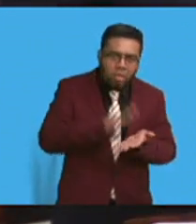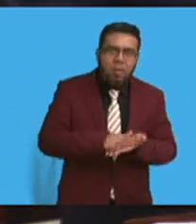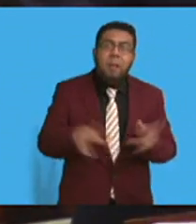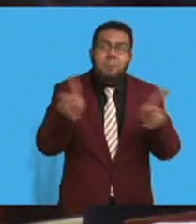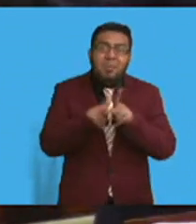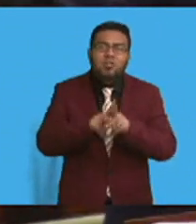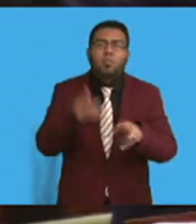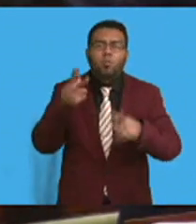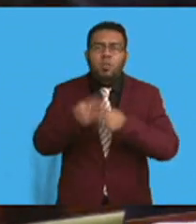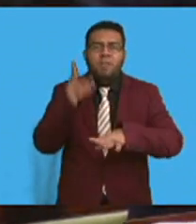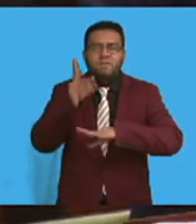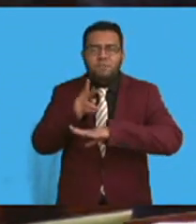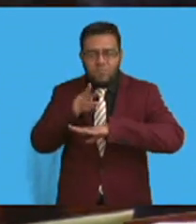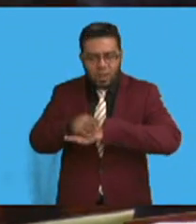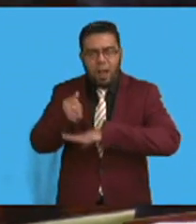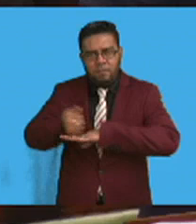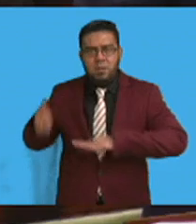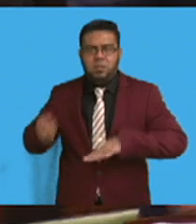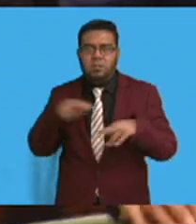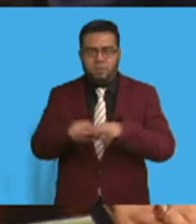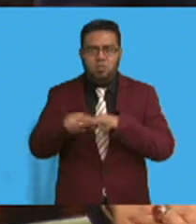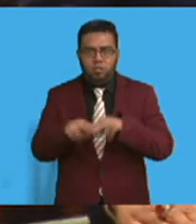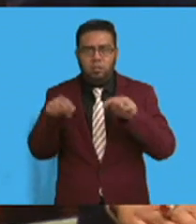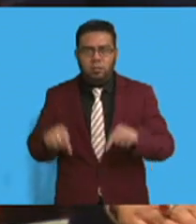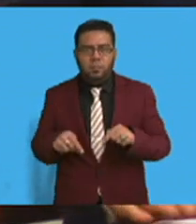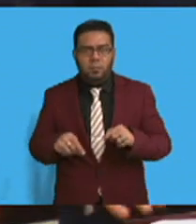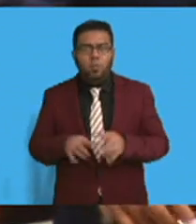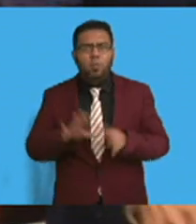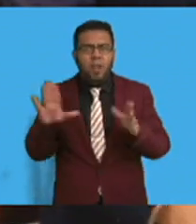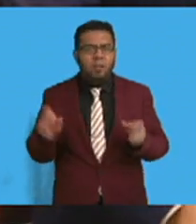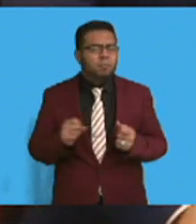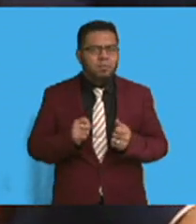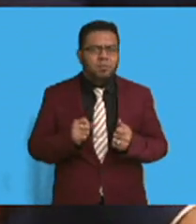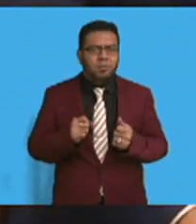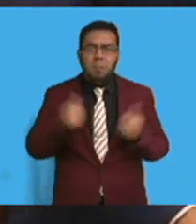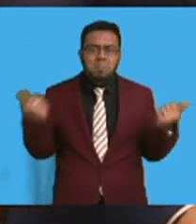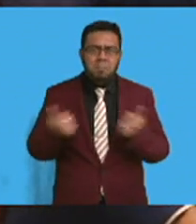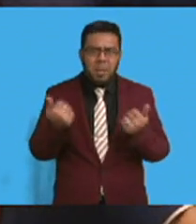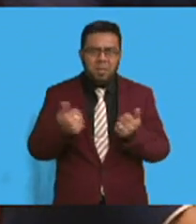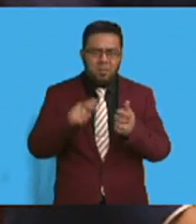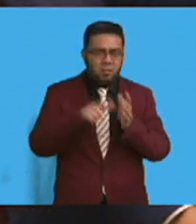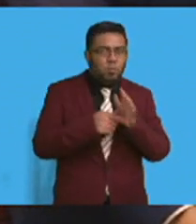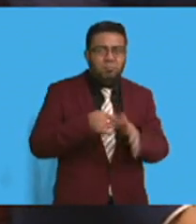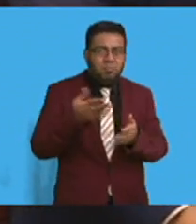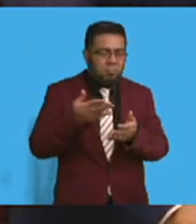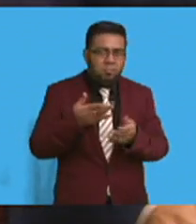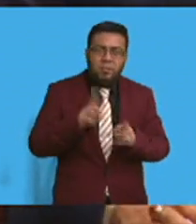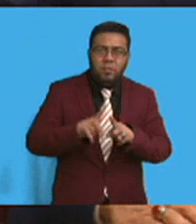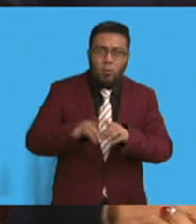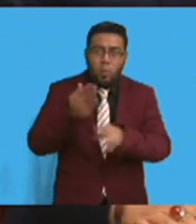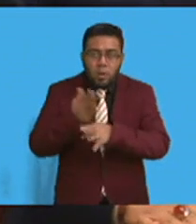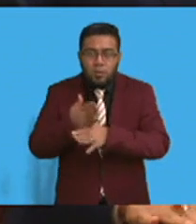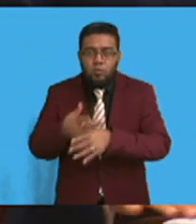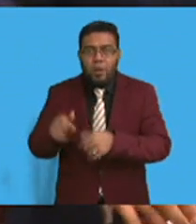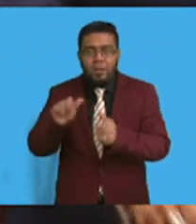government. Madam Speaker, we're also taking major strides to clean up Fiji, because as a nation, as a society, frankly, we need to do a lot better.